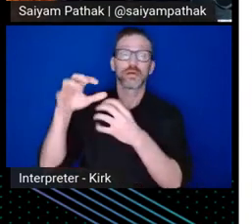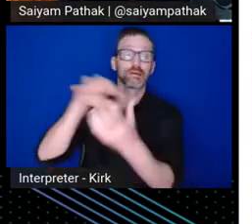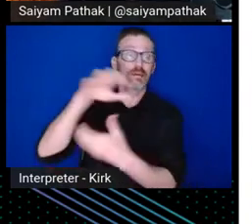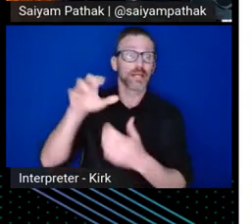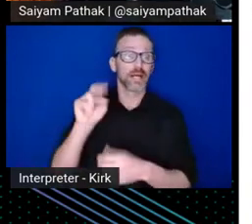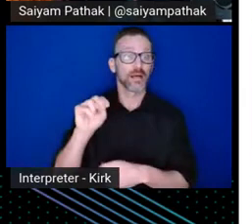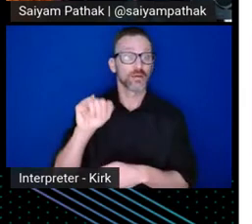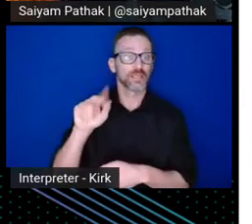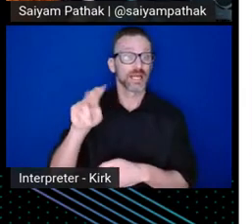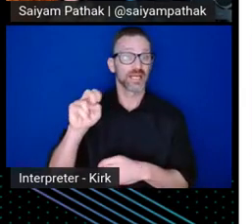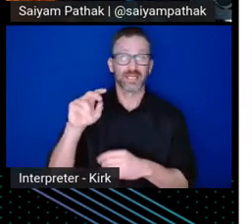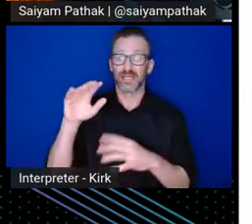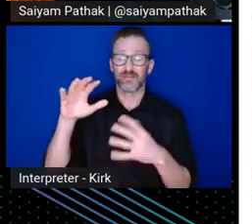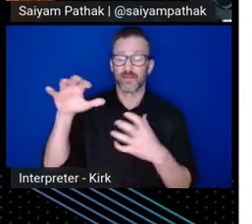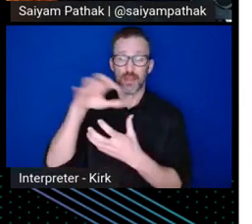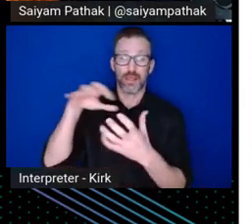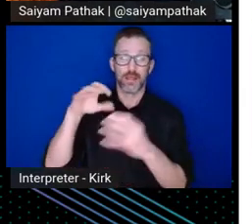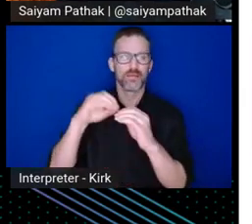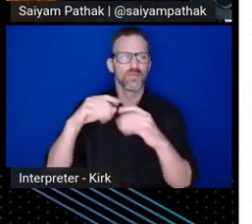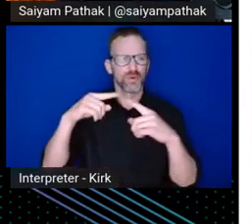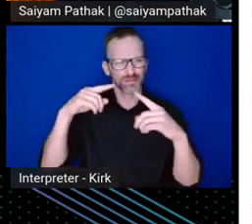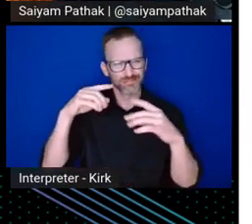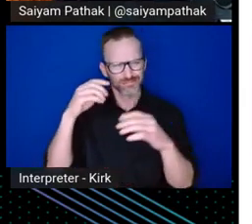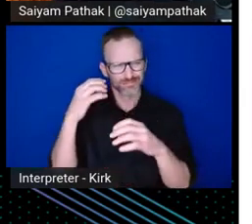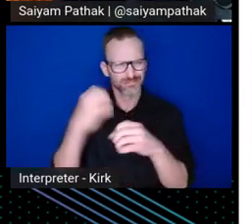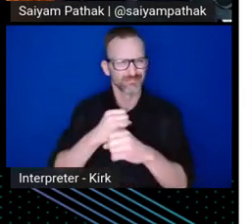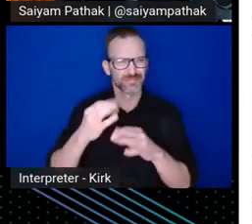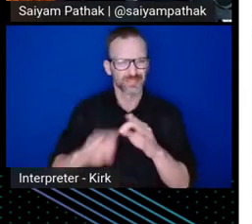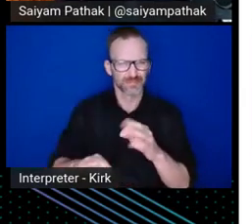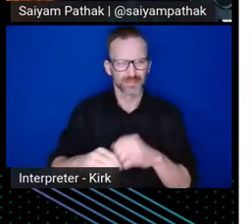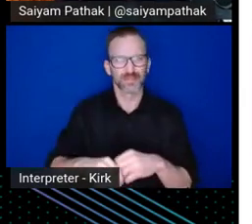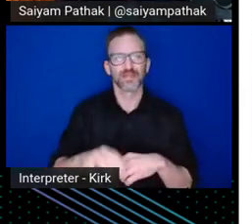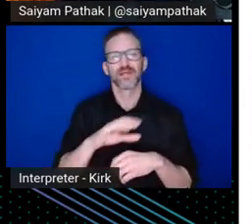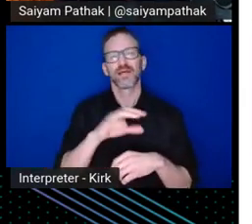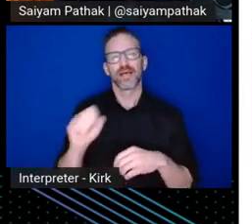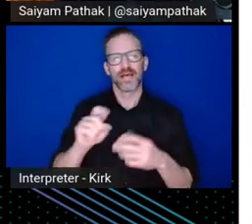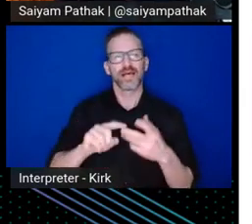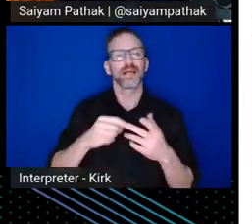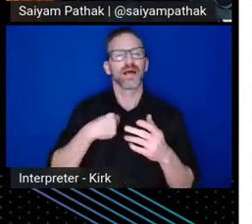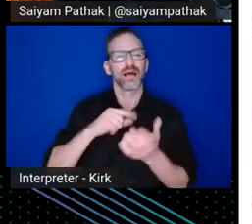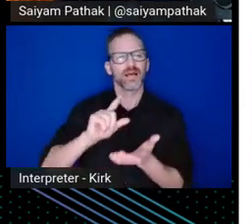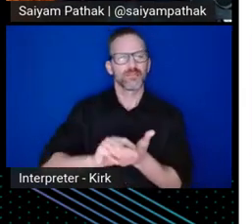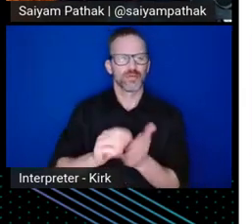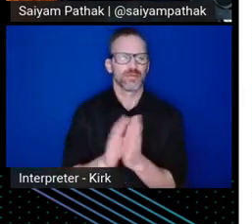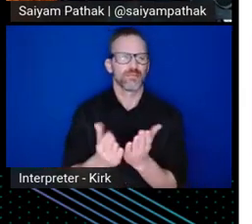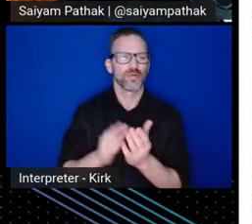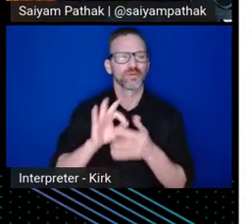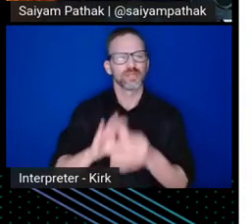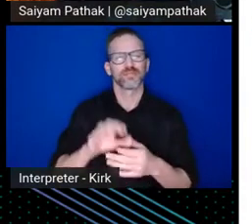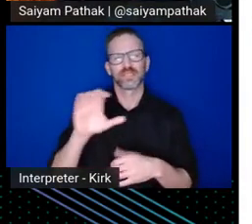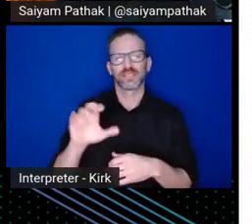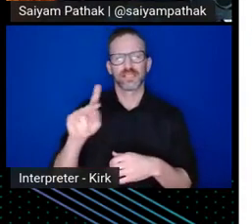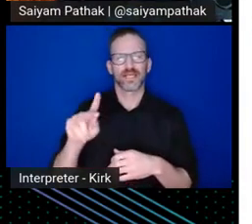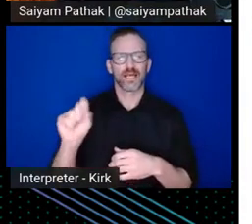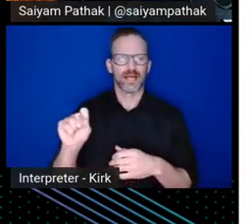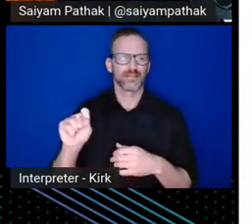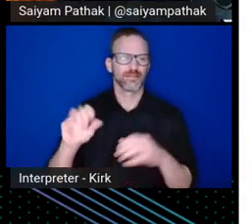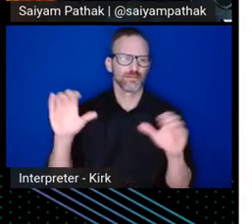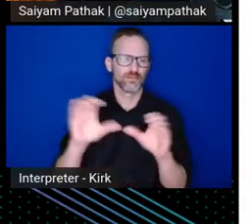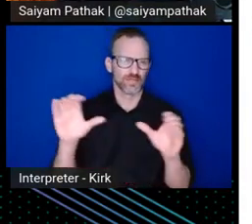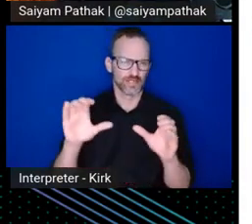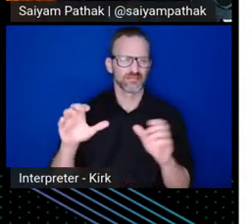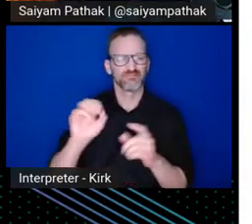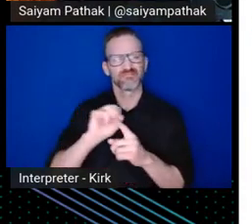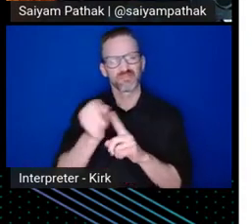do. Also, I'm an author of CKS Scenarios book, which is based on Kubernetes CKS certification. With that,